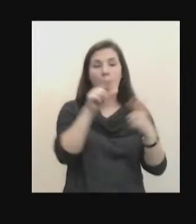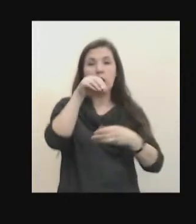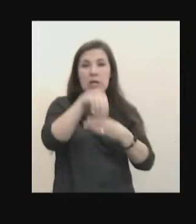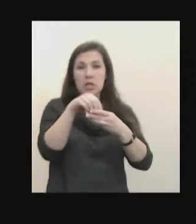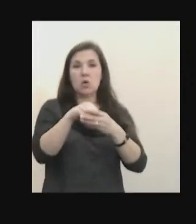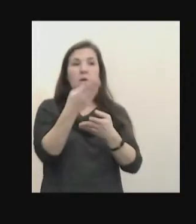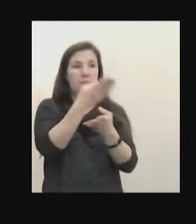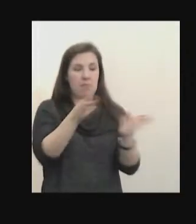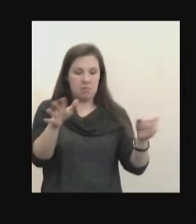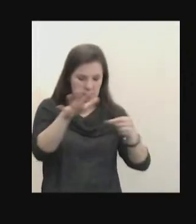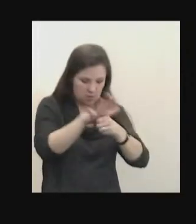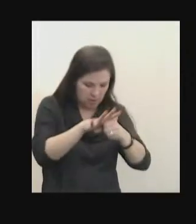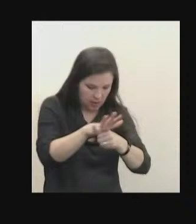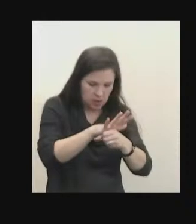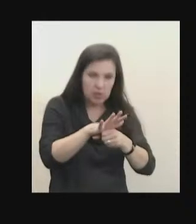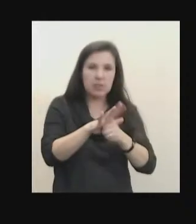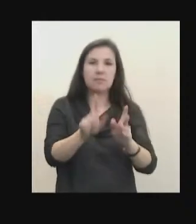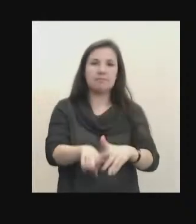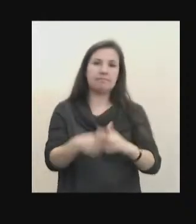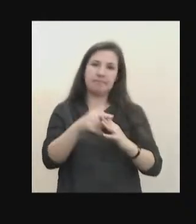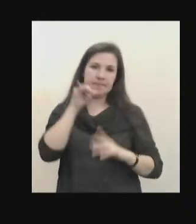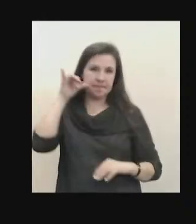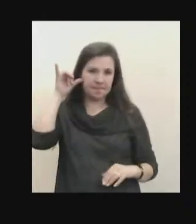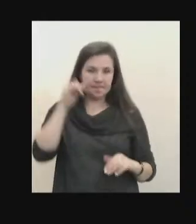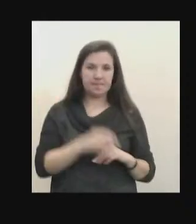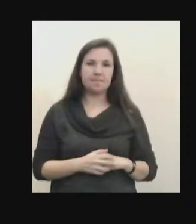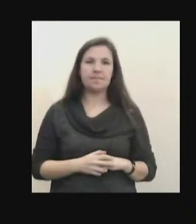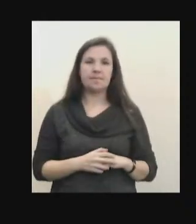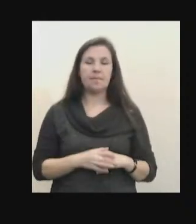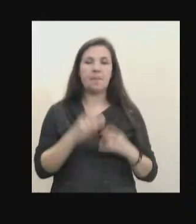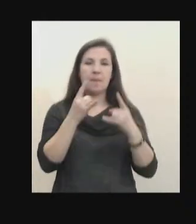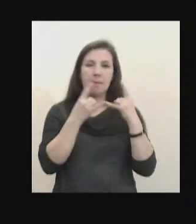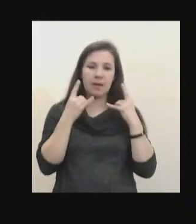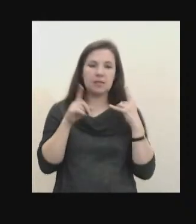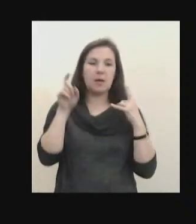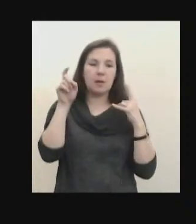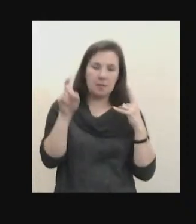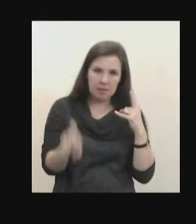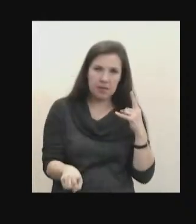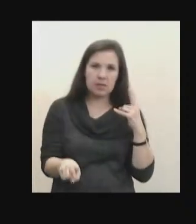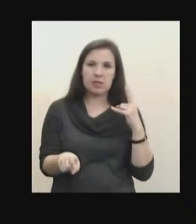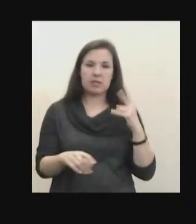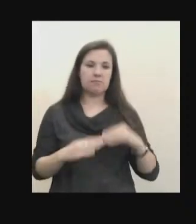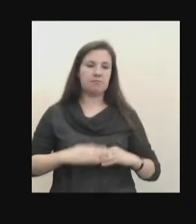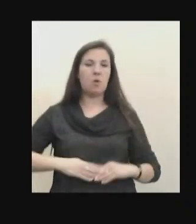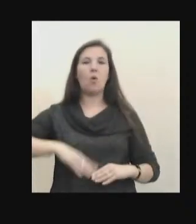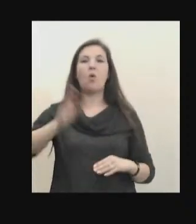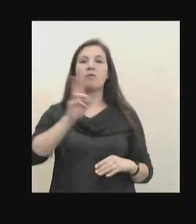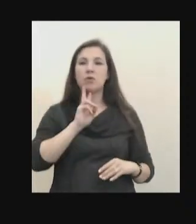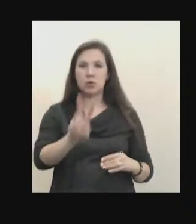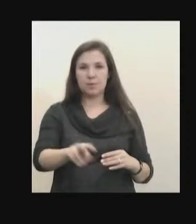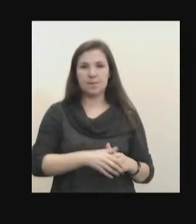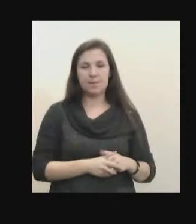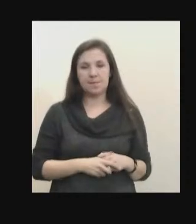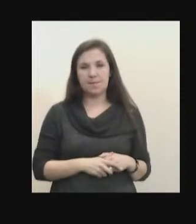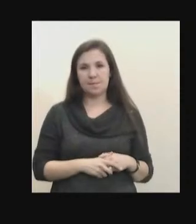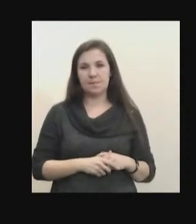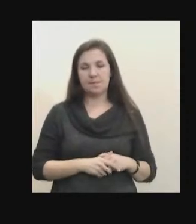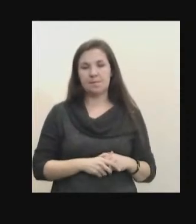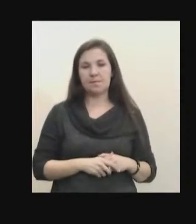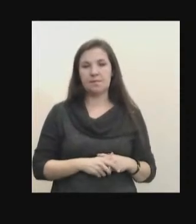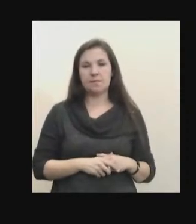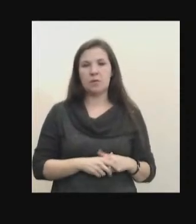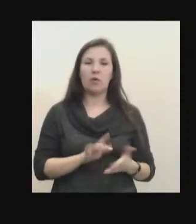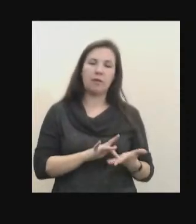County went into effect yesterday. Masks must be worn by all patrons age 2 and older or medically able to tolerate, and